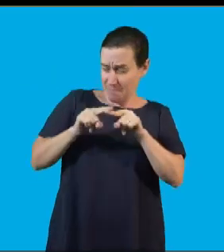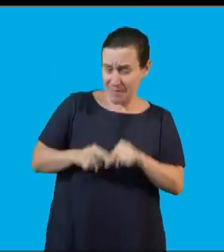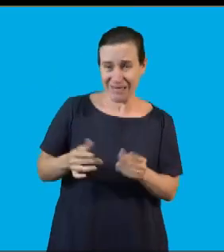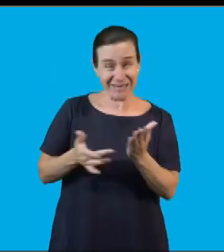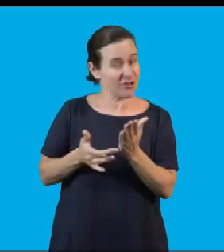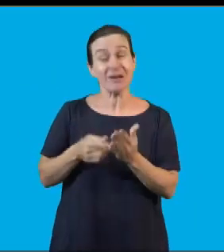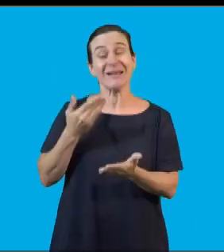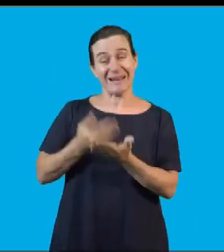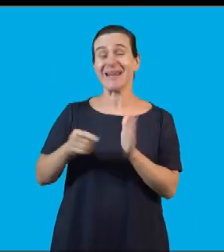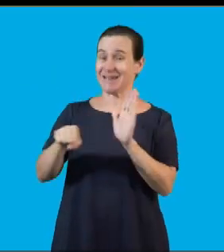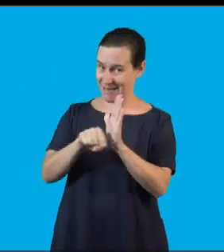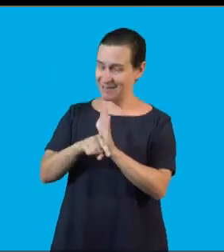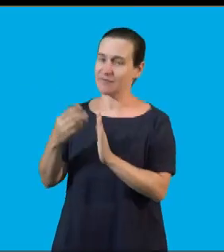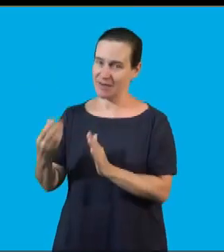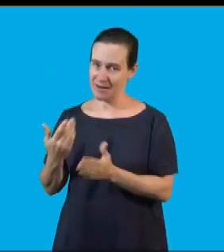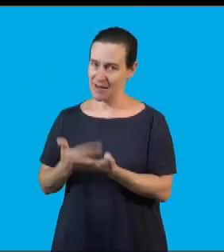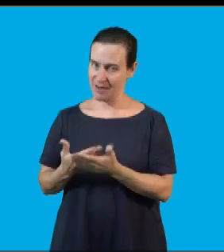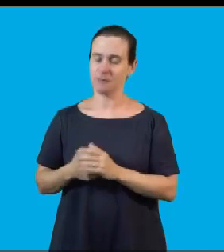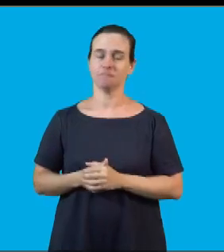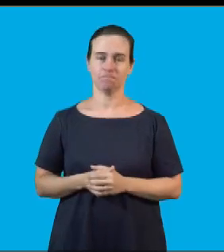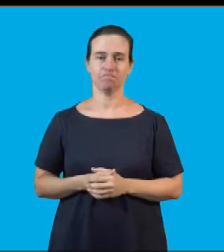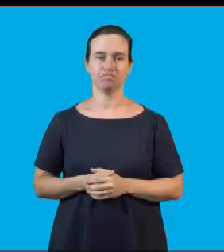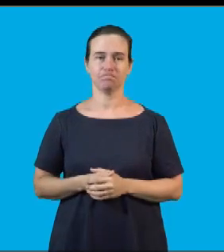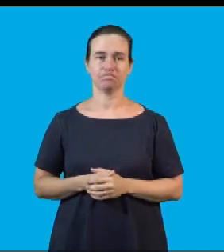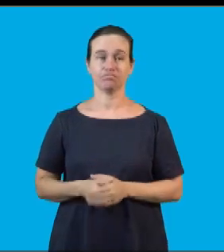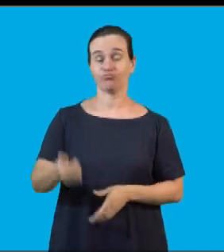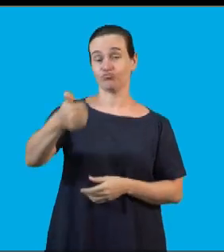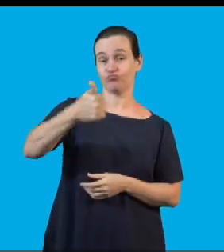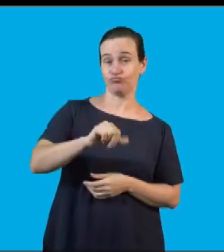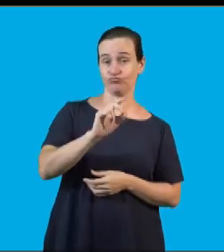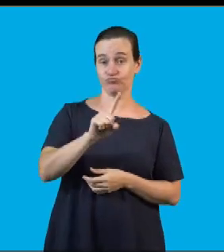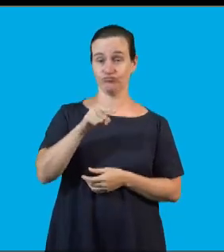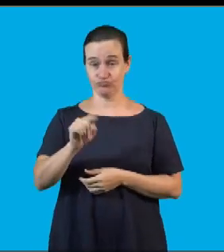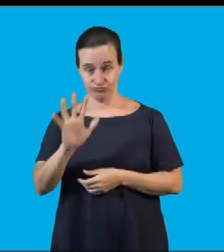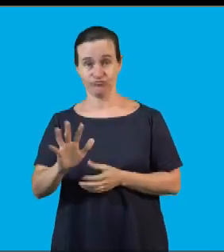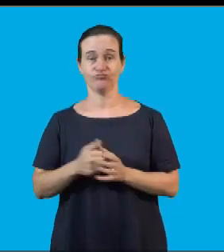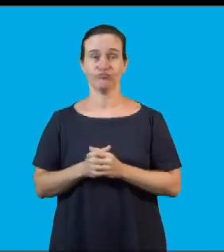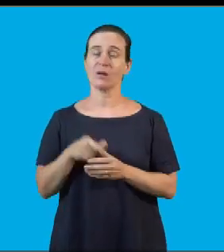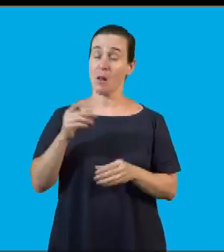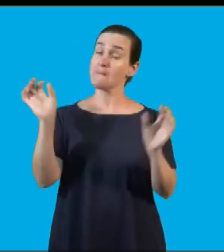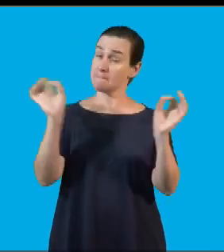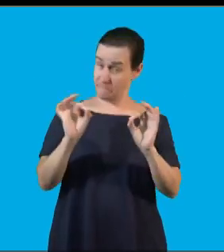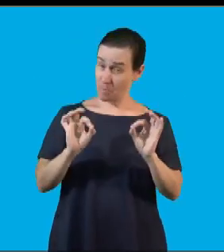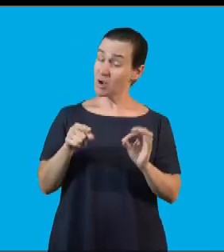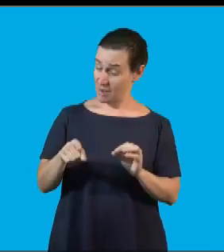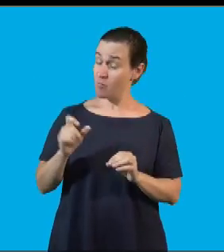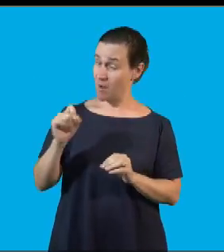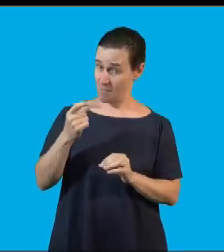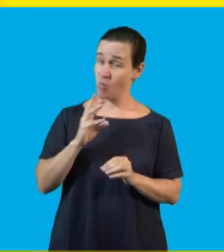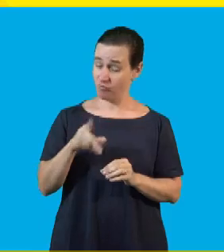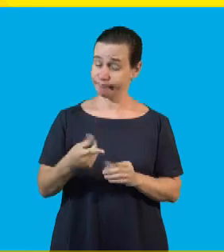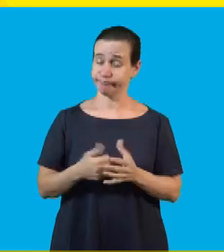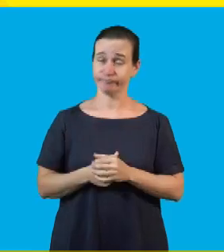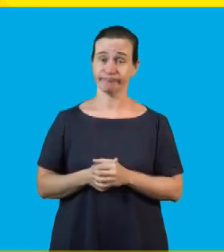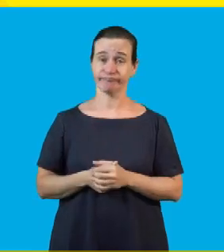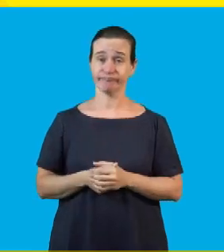do more harm than it will do good. Question 1.5 is a popular question. You must learn